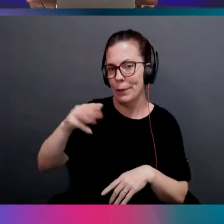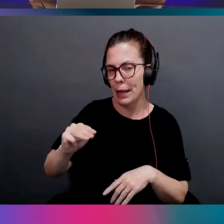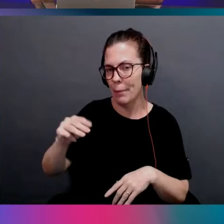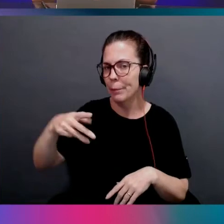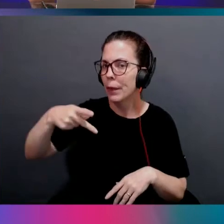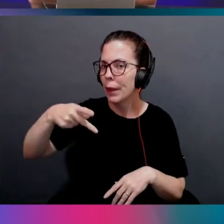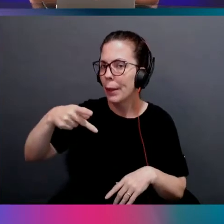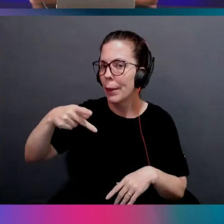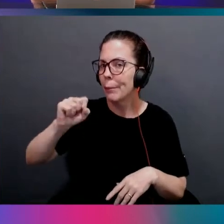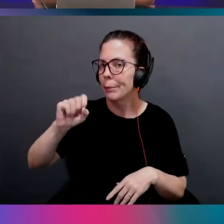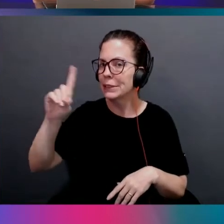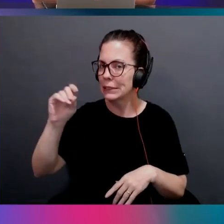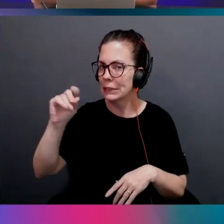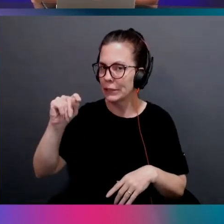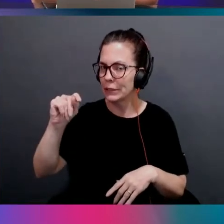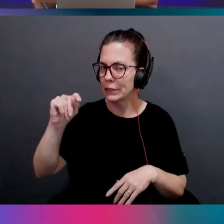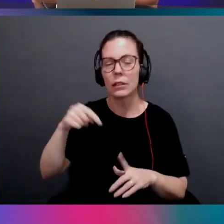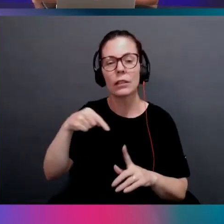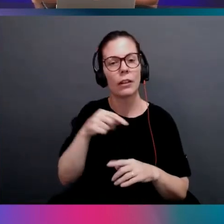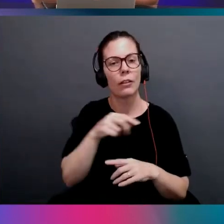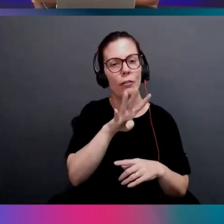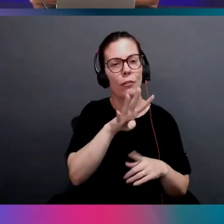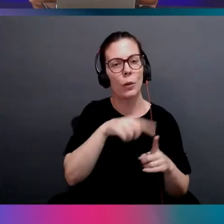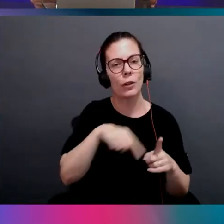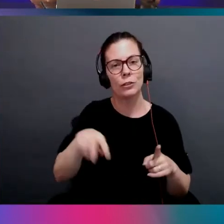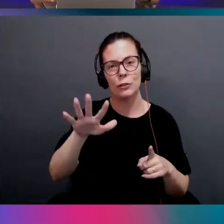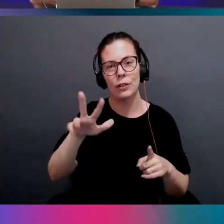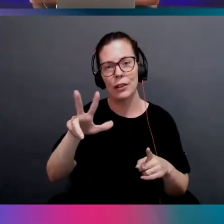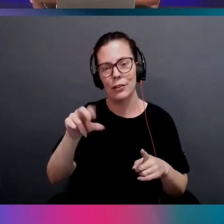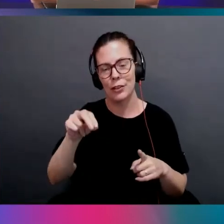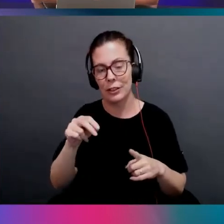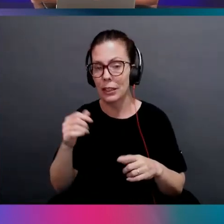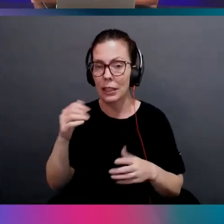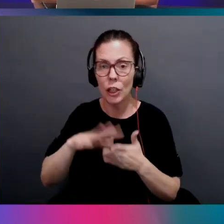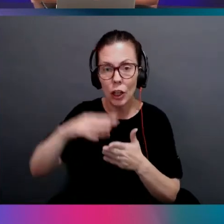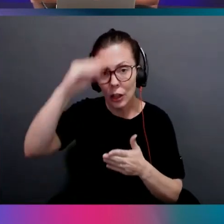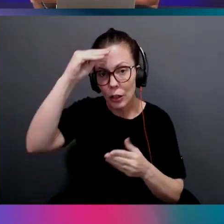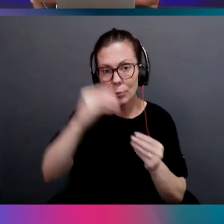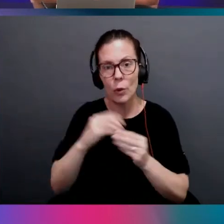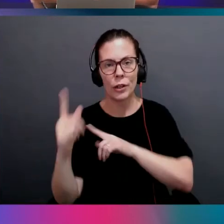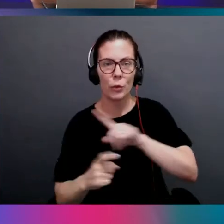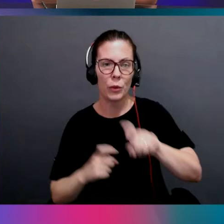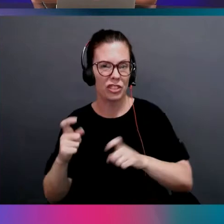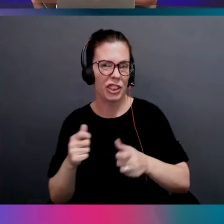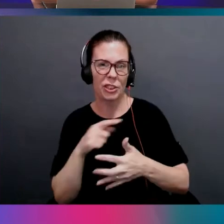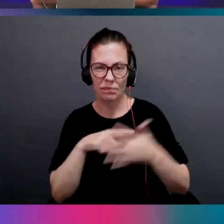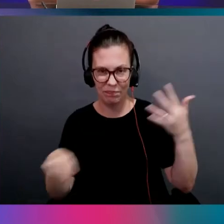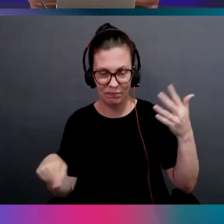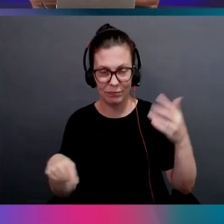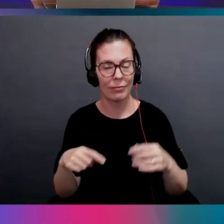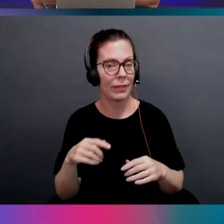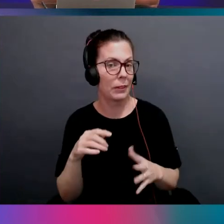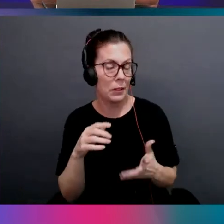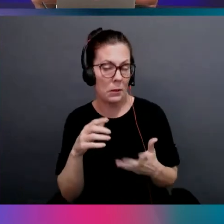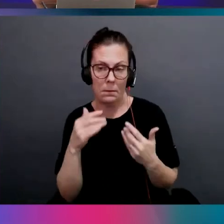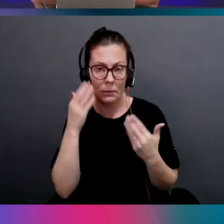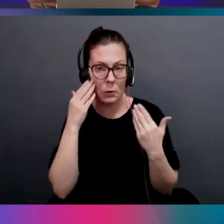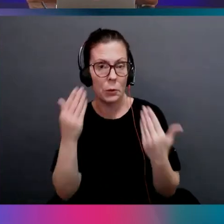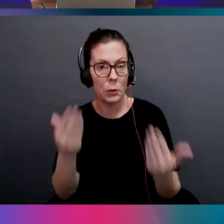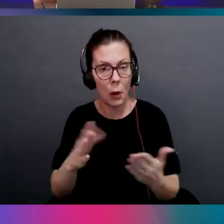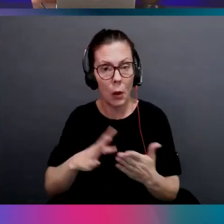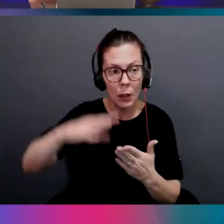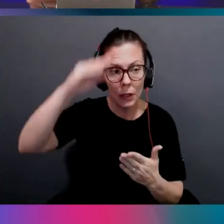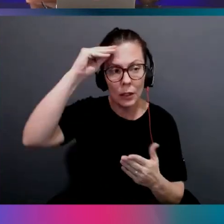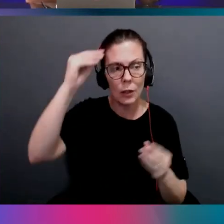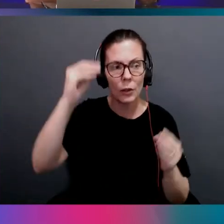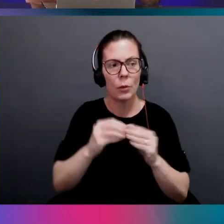p.m. to 5:30 p.m. Pacific, and you can learn more, ask questions, and so forth. So that's where you can go. That's where you can learn more about our